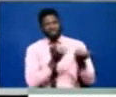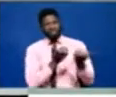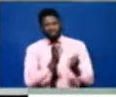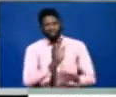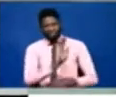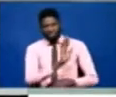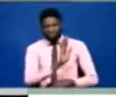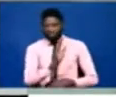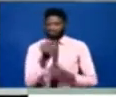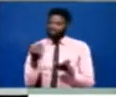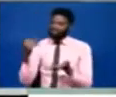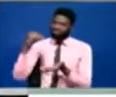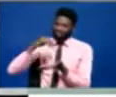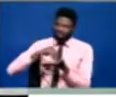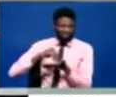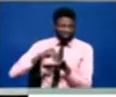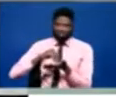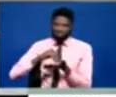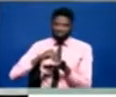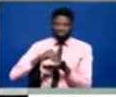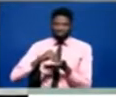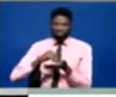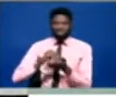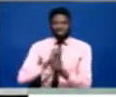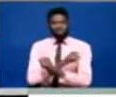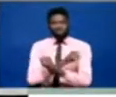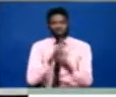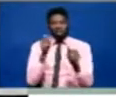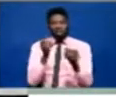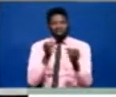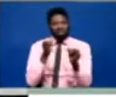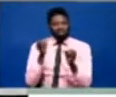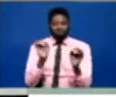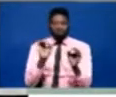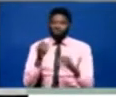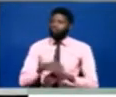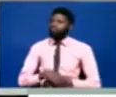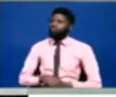was not well packaged. Mm. It was not well packaged. Okay. So, yeah? No, Mount Kenya, it's the major bank.